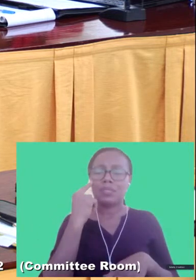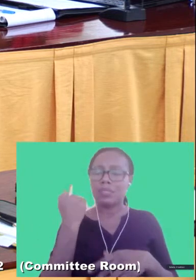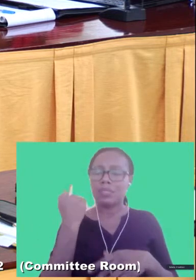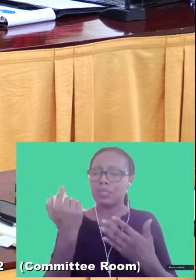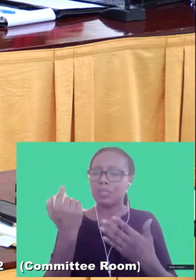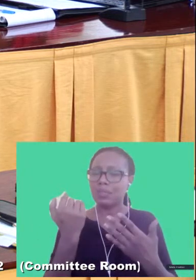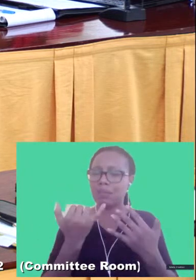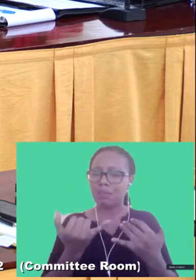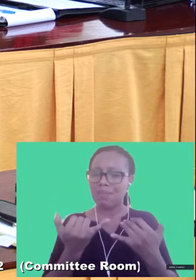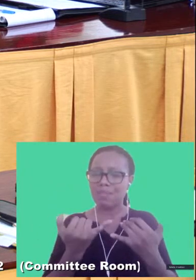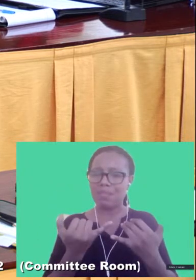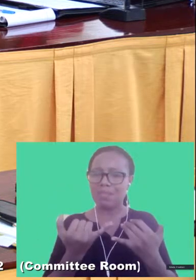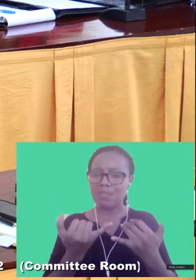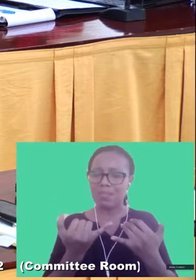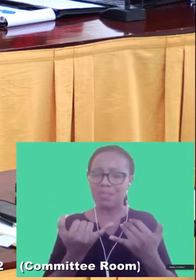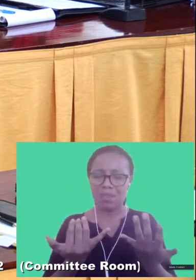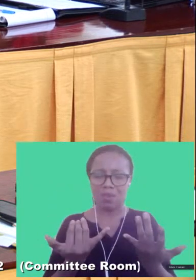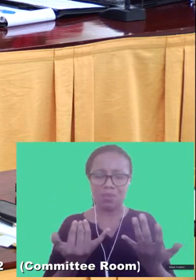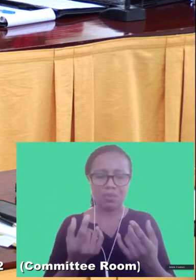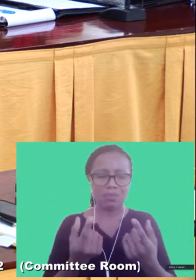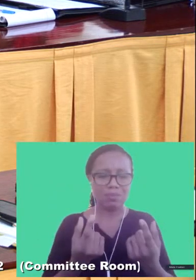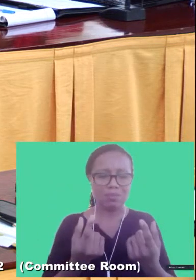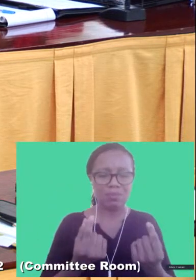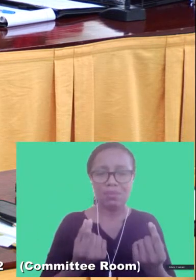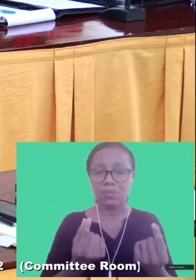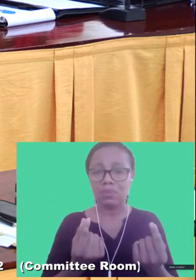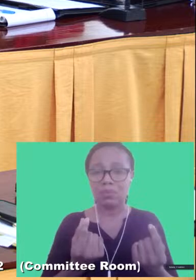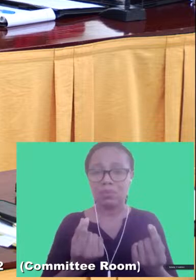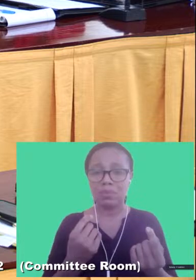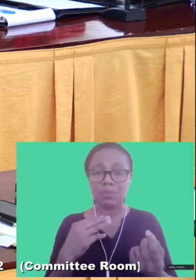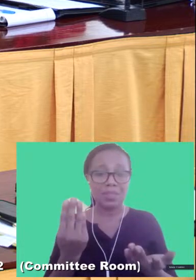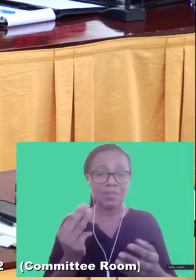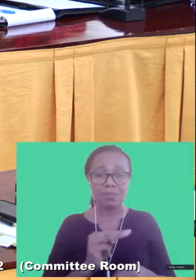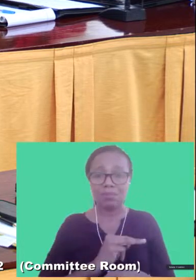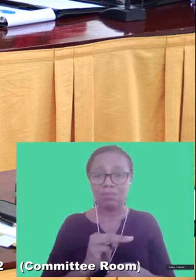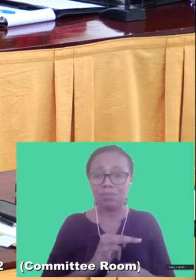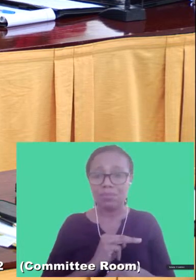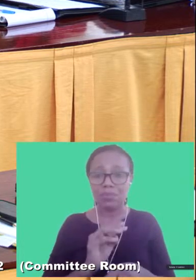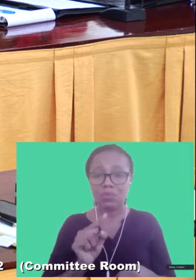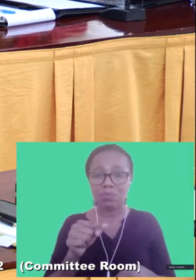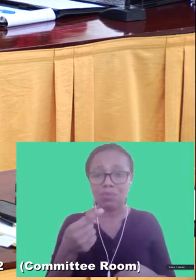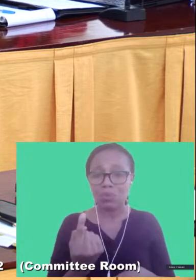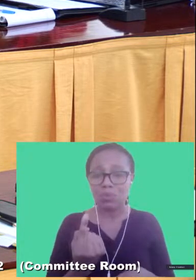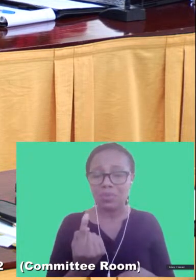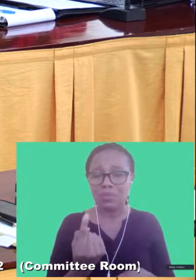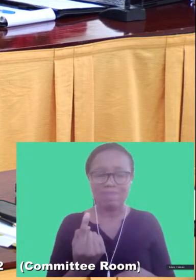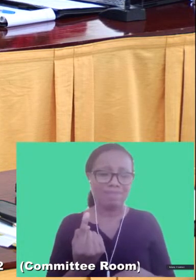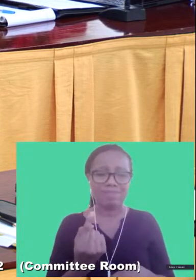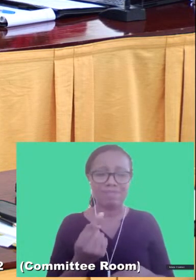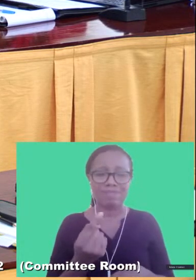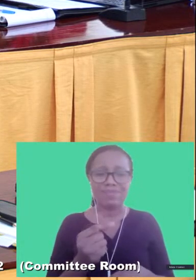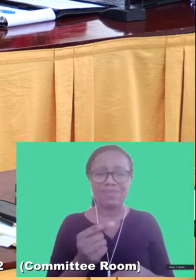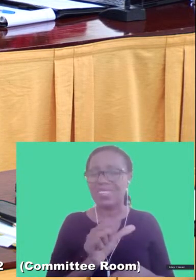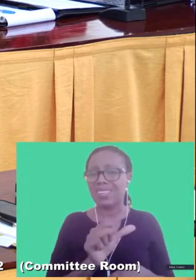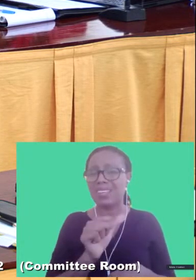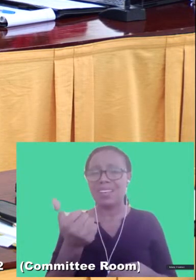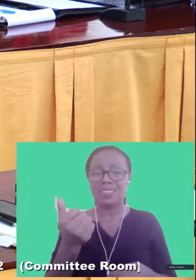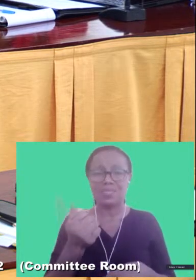story in a better way and to share with people the opportunities that we are trying to create for them in a more effective way.